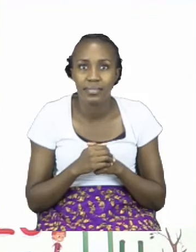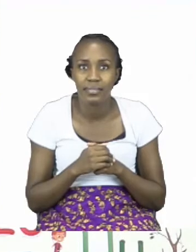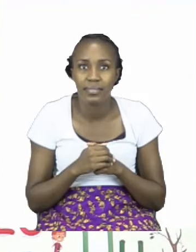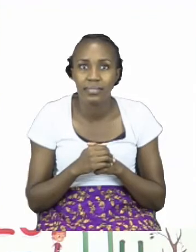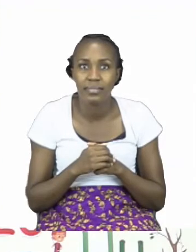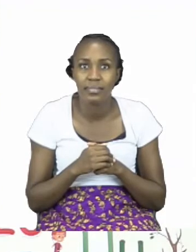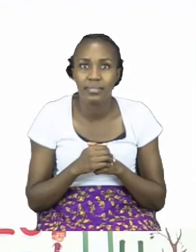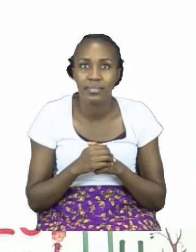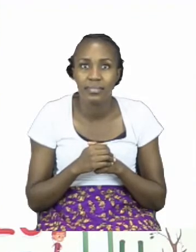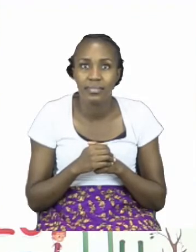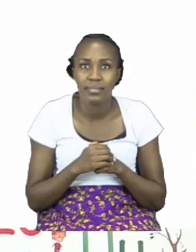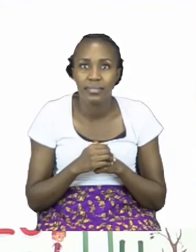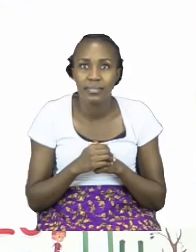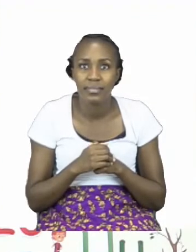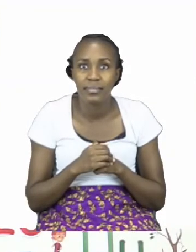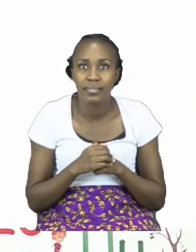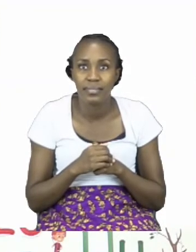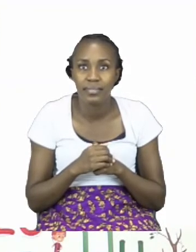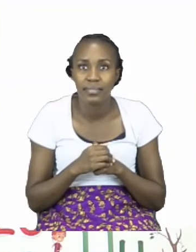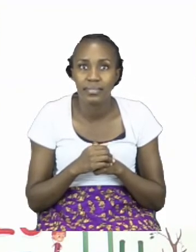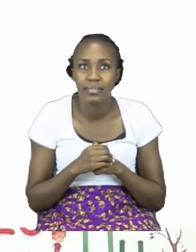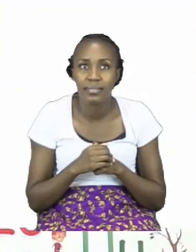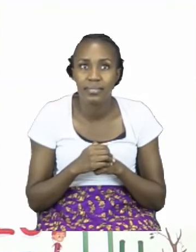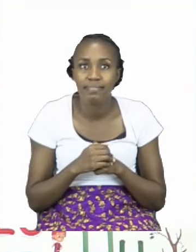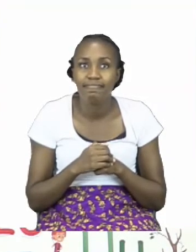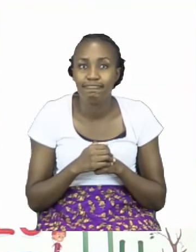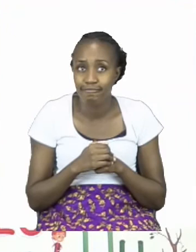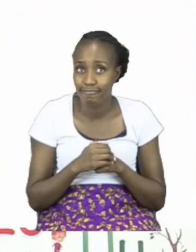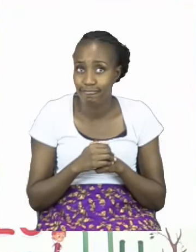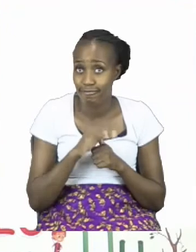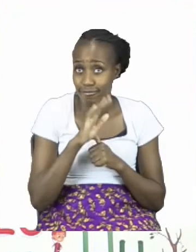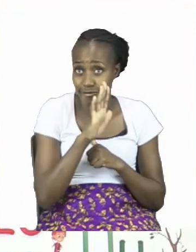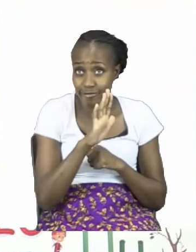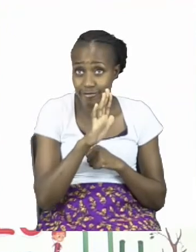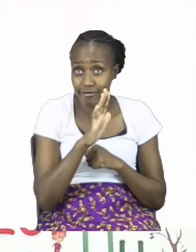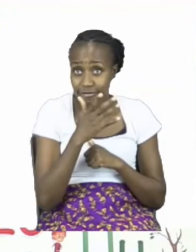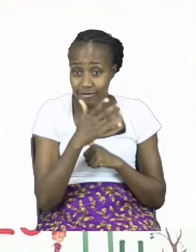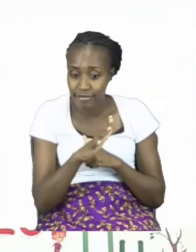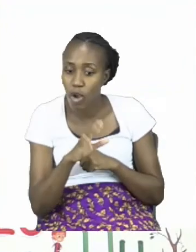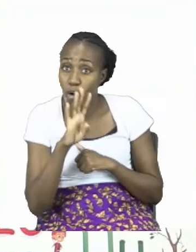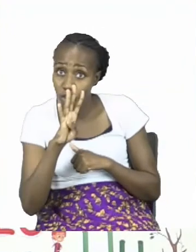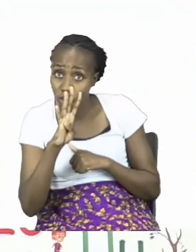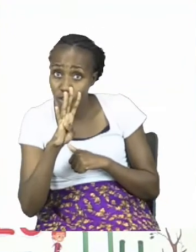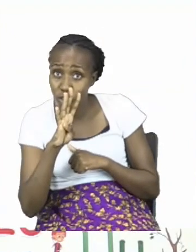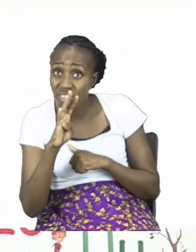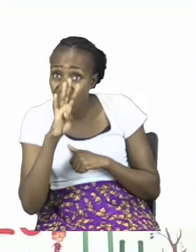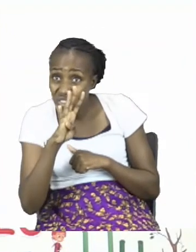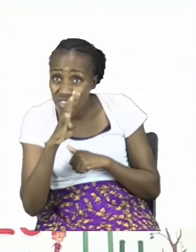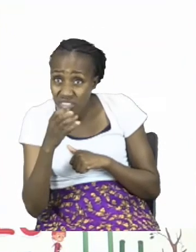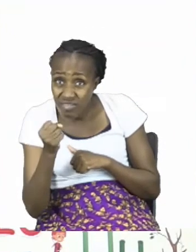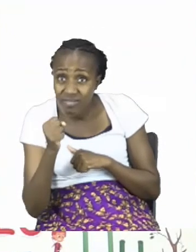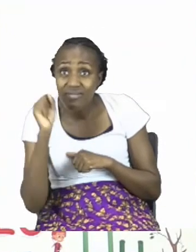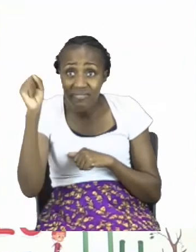51. Now we move on from 5 to 4. Do we have any 4s